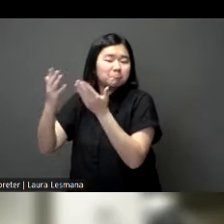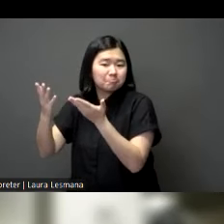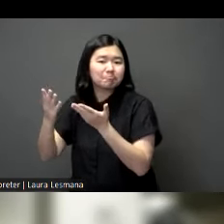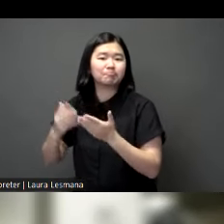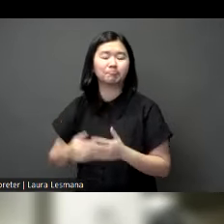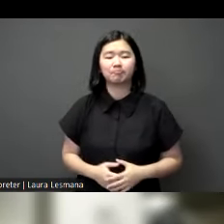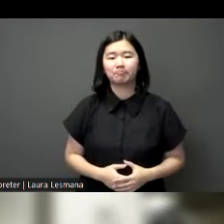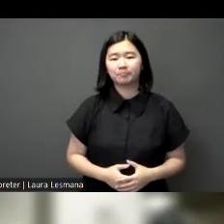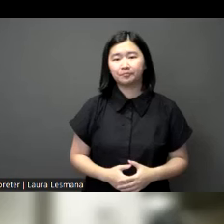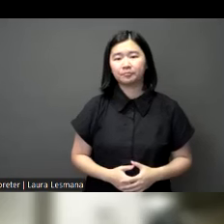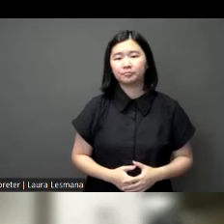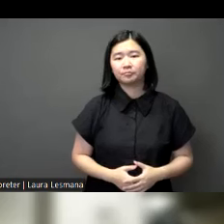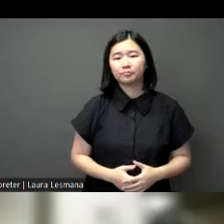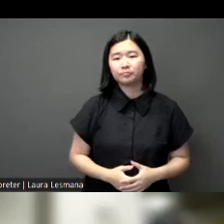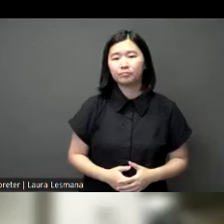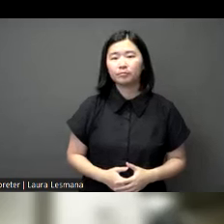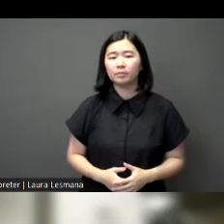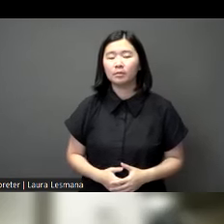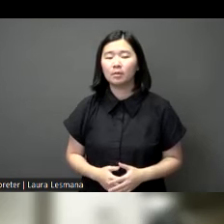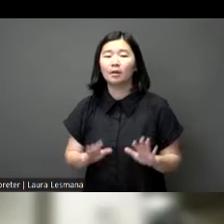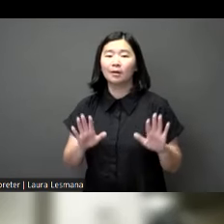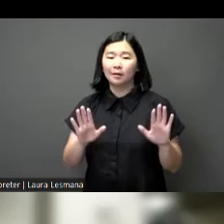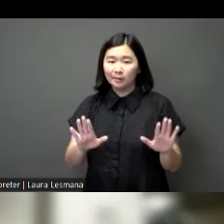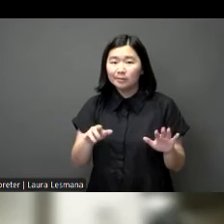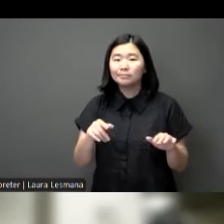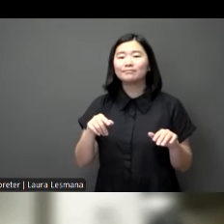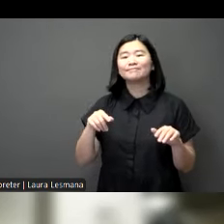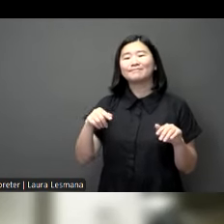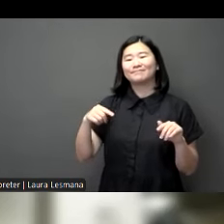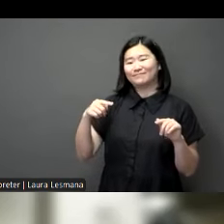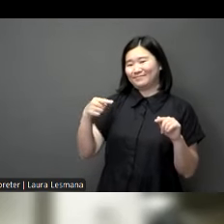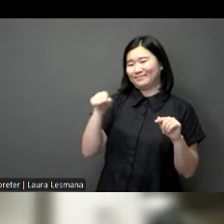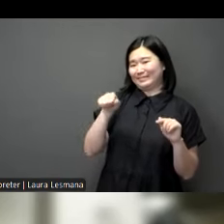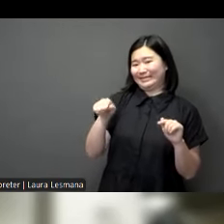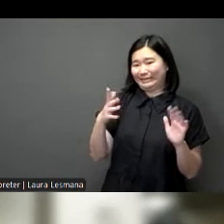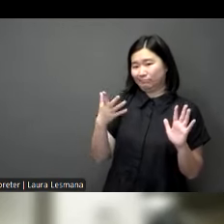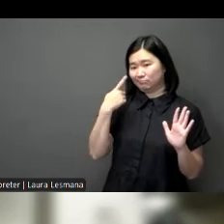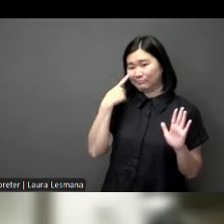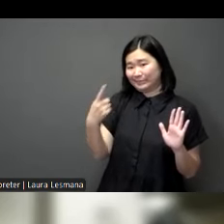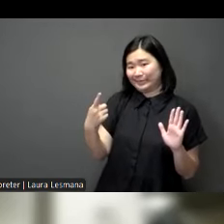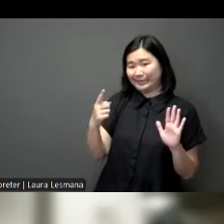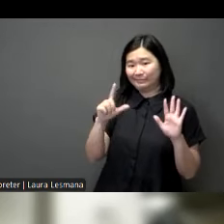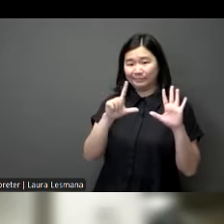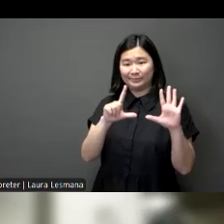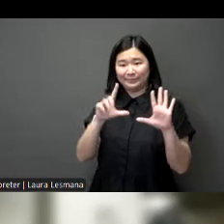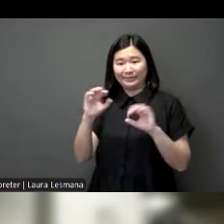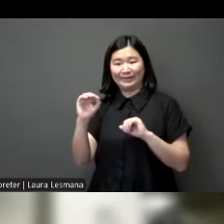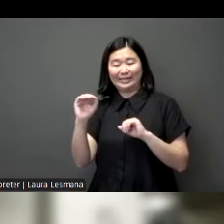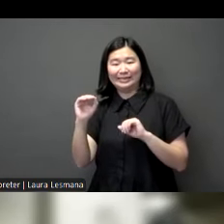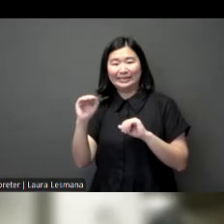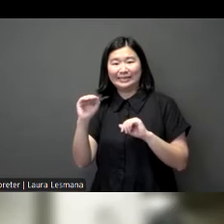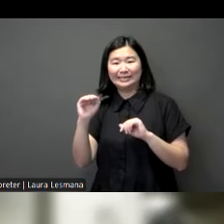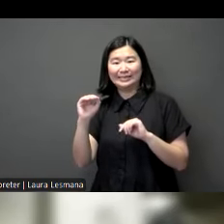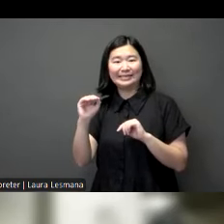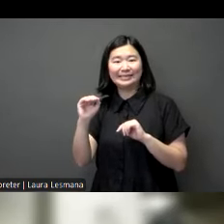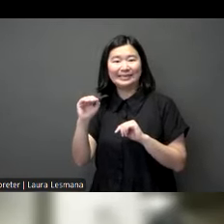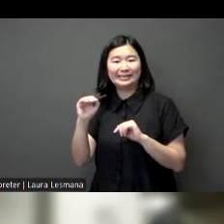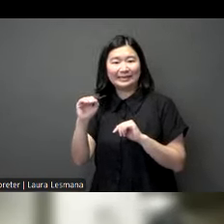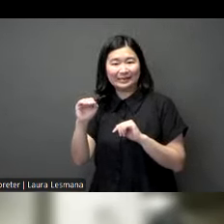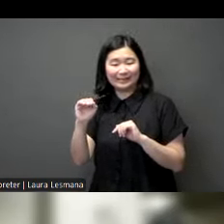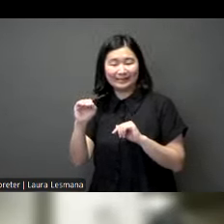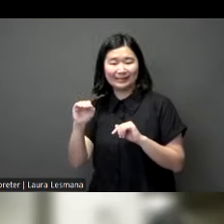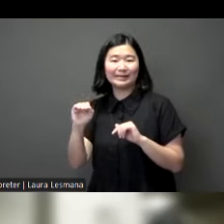PAHO and with Chile Health Ministry. Then we developed the program, and throughout the different years,